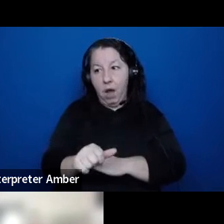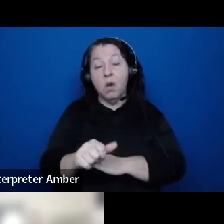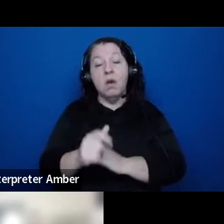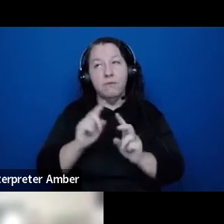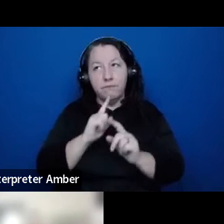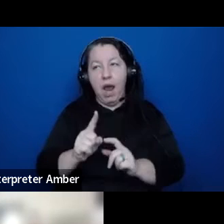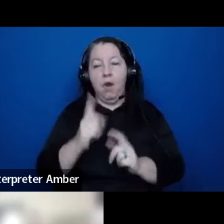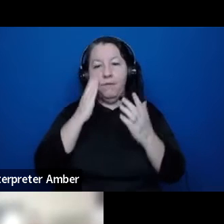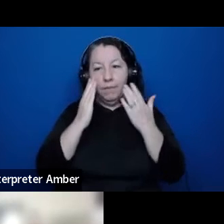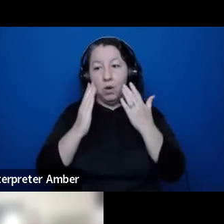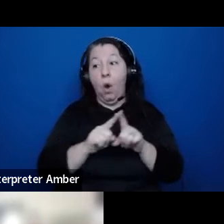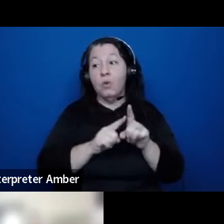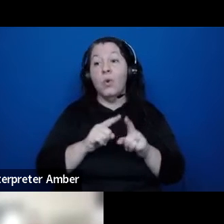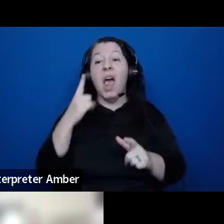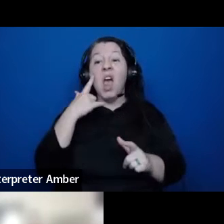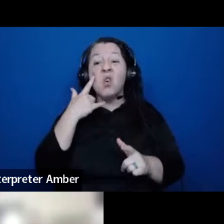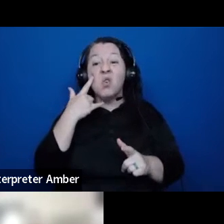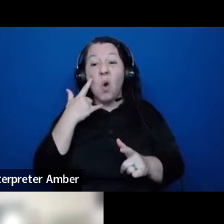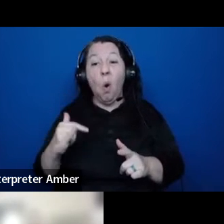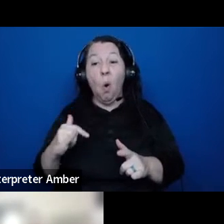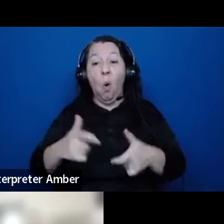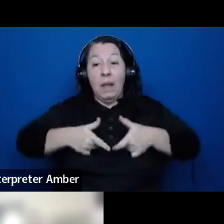a gold medal winning